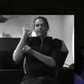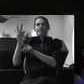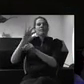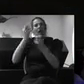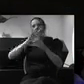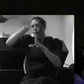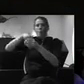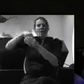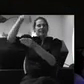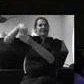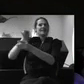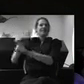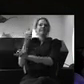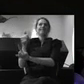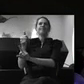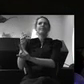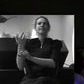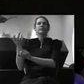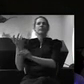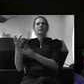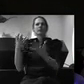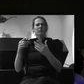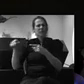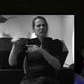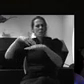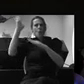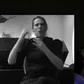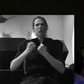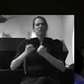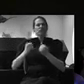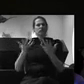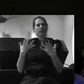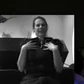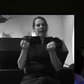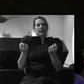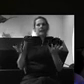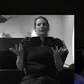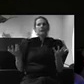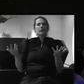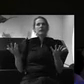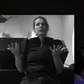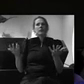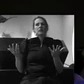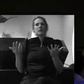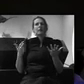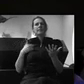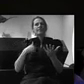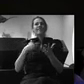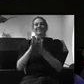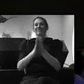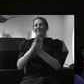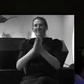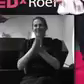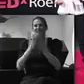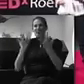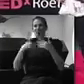I'm excited to see that the pharmaceutical industry has recognized the critical importance of these 6-8 sugar